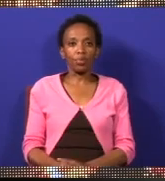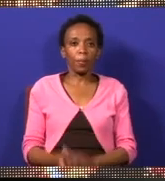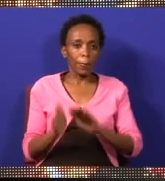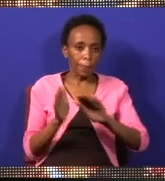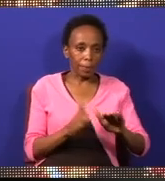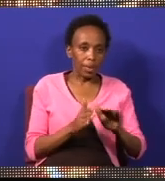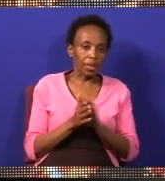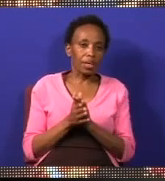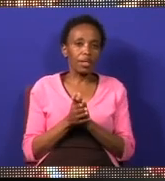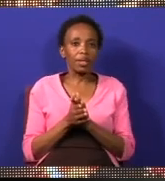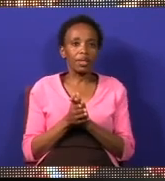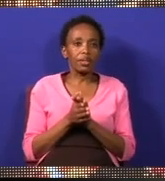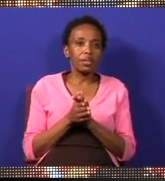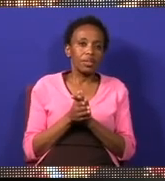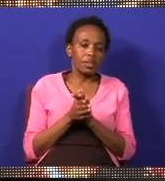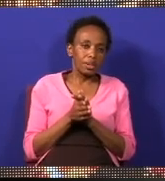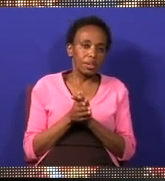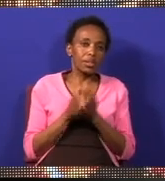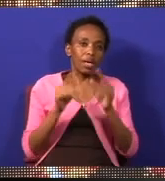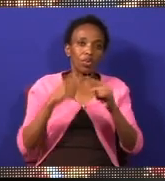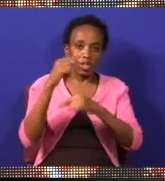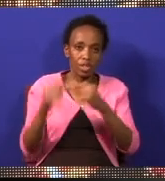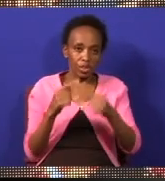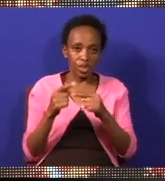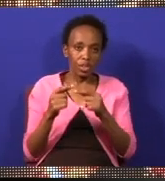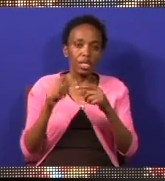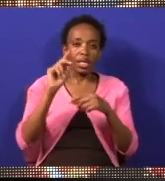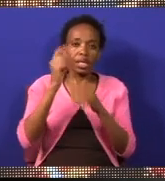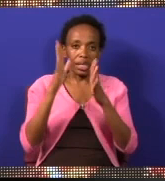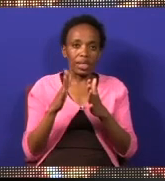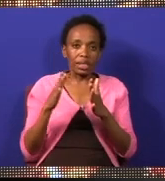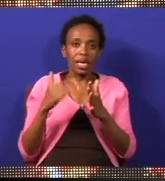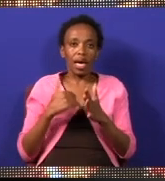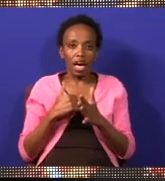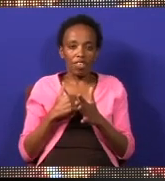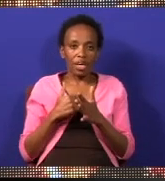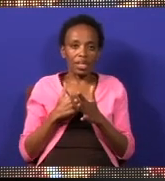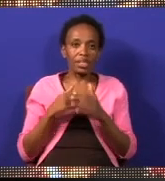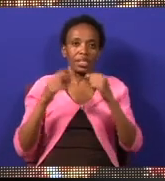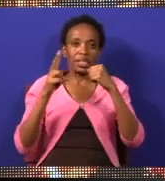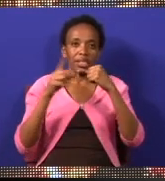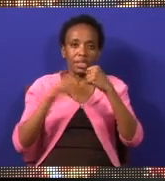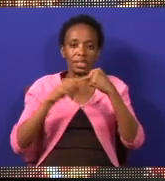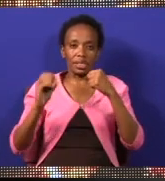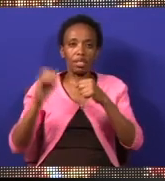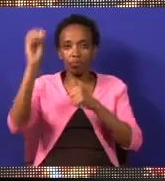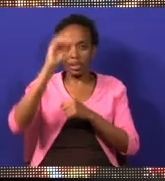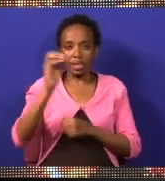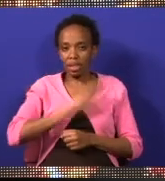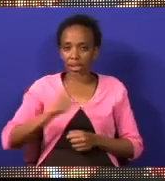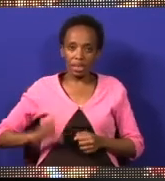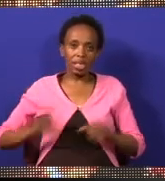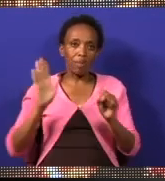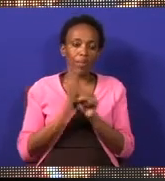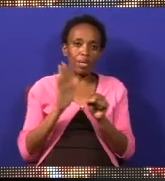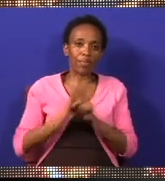Thank you, Gloria Musimbi, for that report. And moving on, despite Kenya's population being termed as 60% Christian, a huge